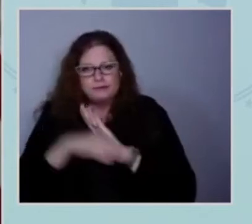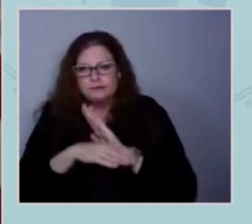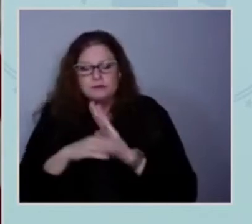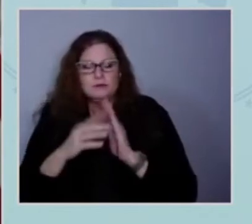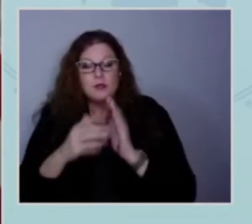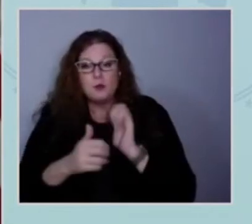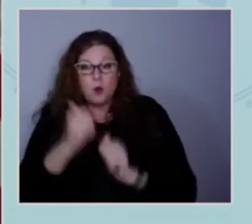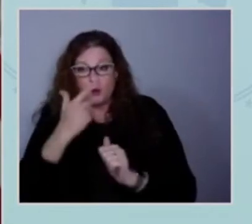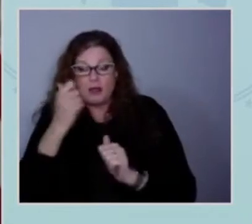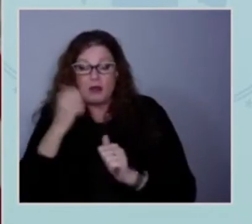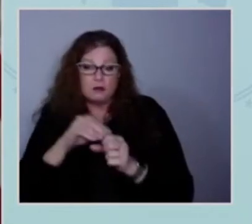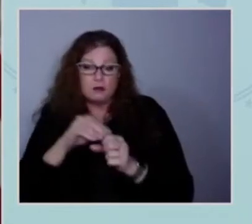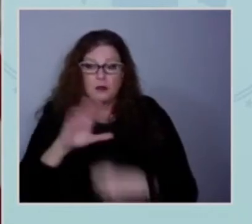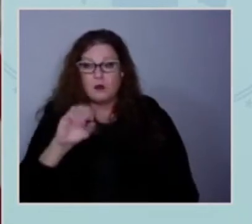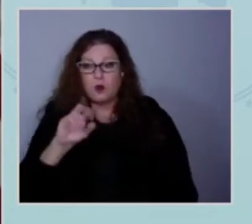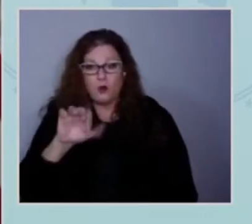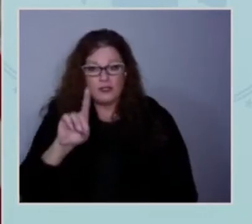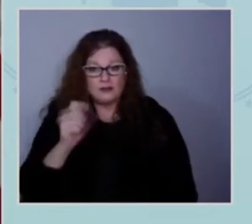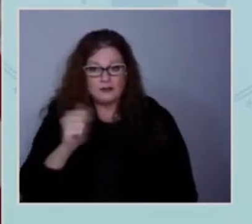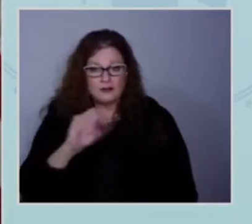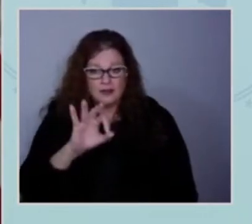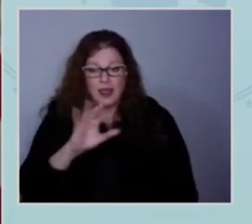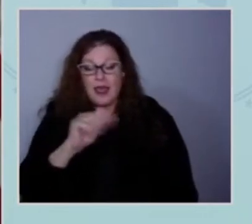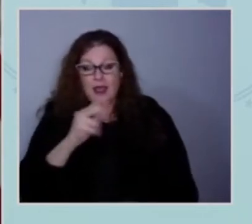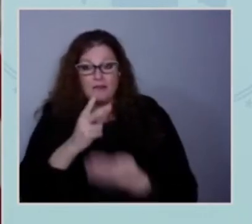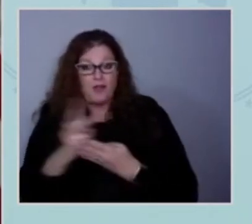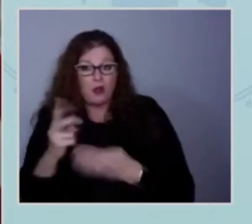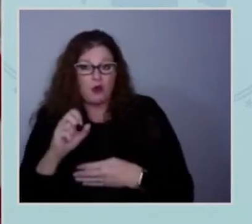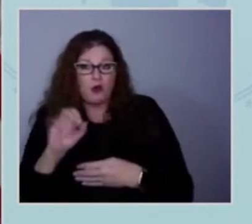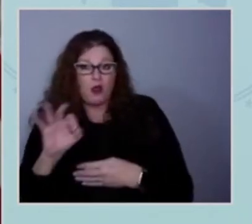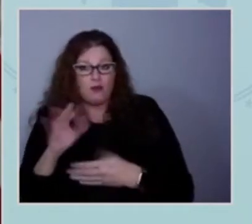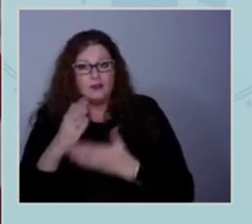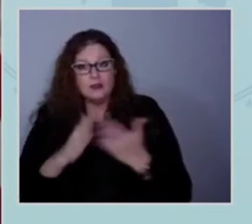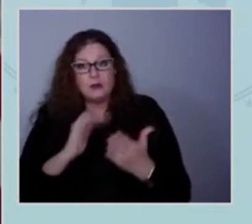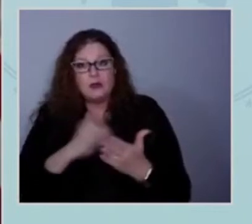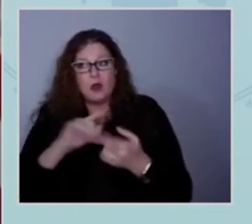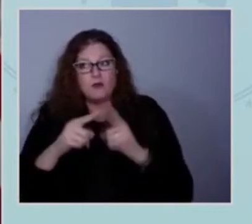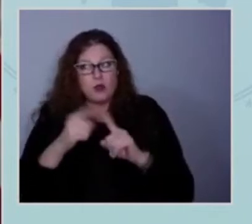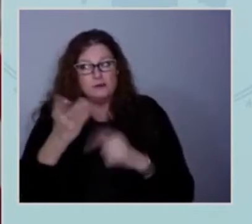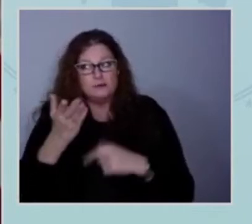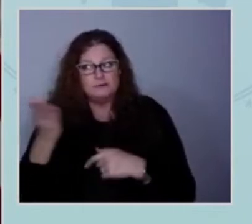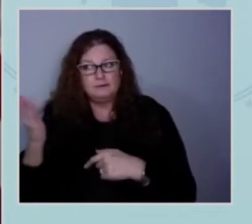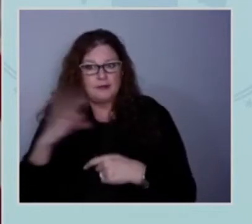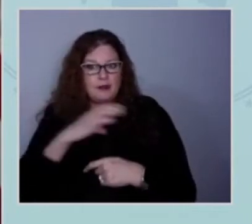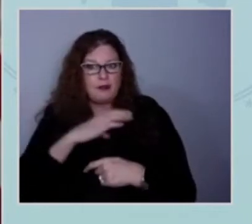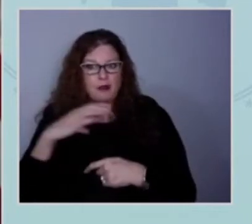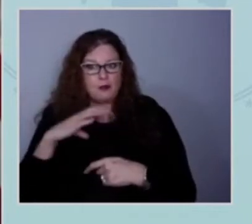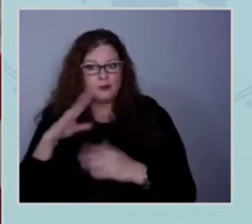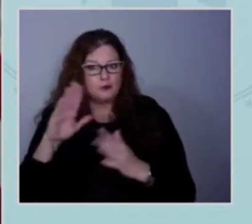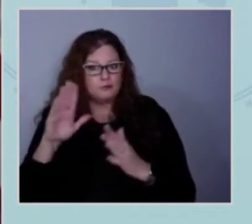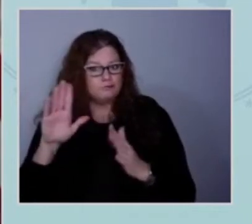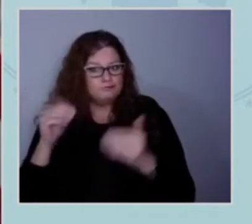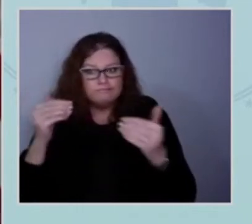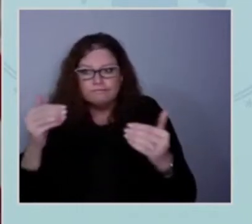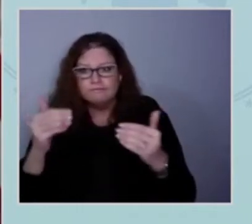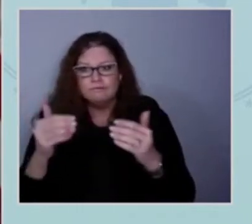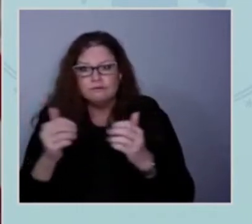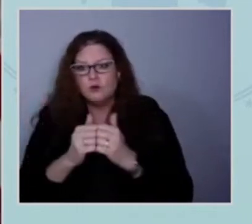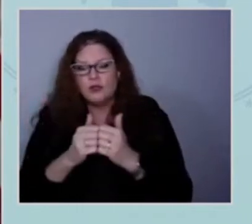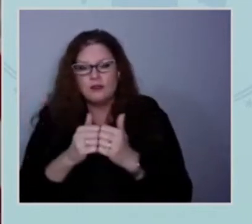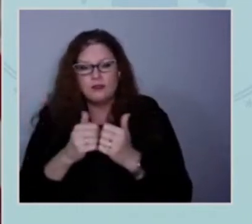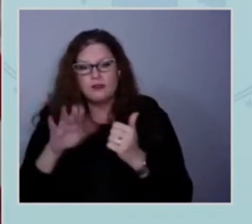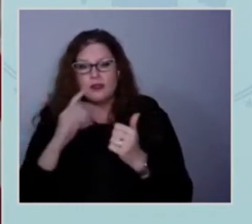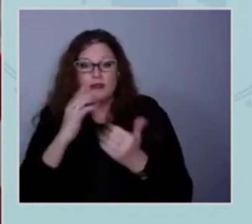great problem, and that is the economic downturn, in large part because of COVID and the failure of some